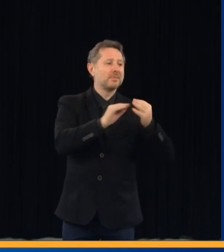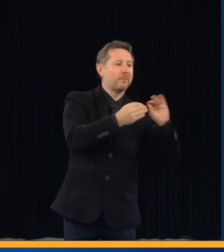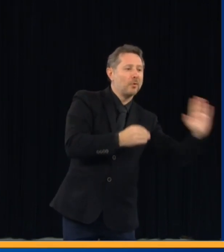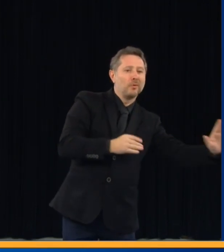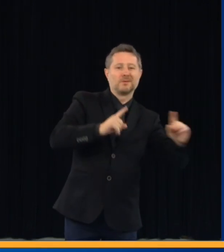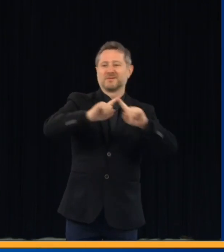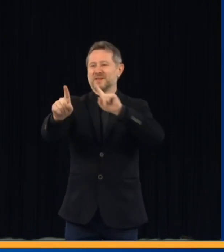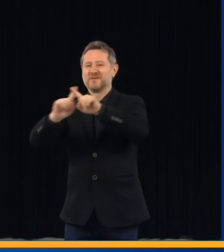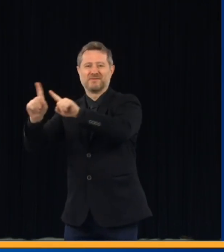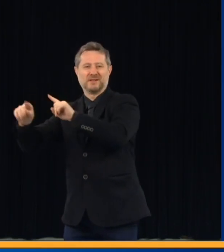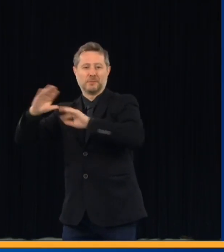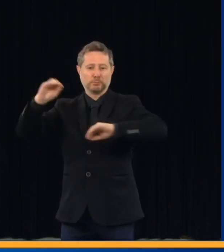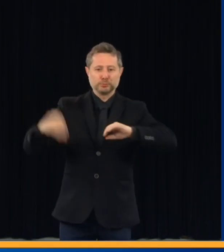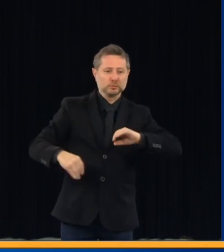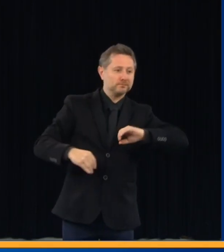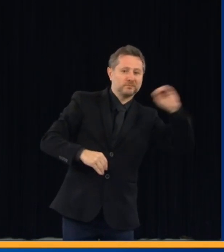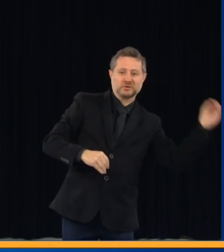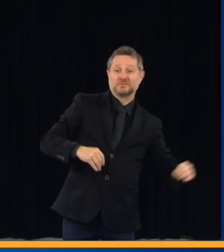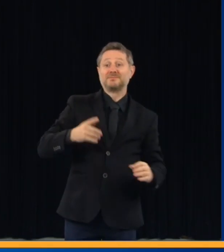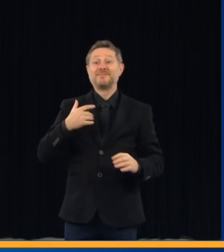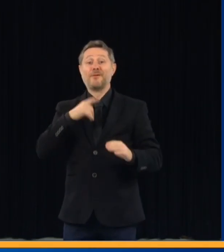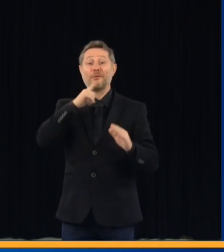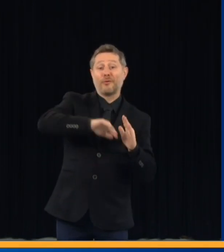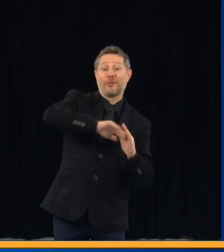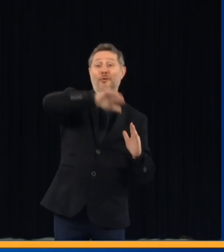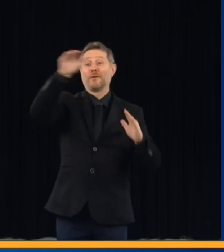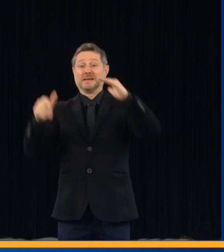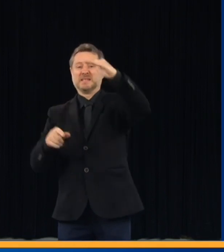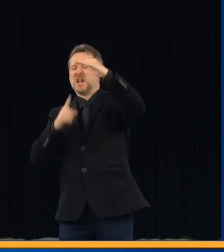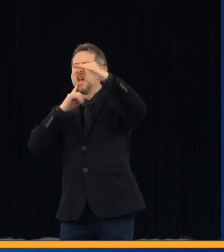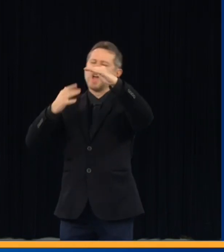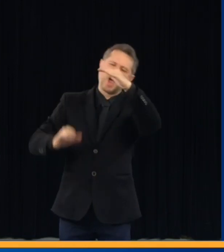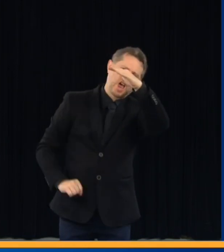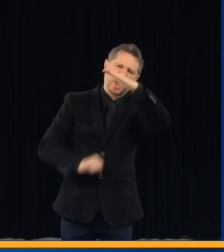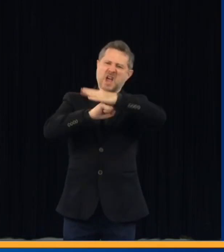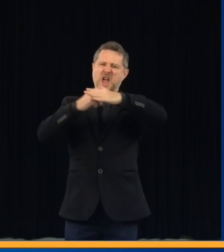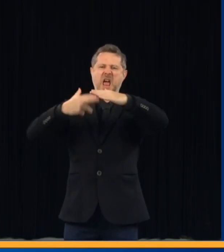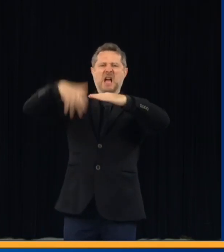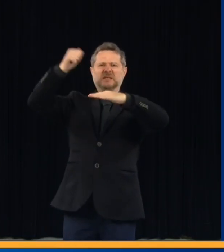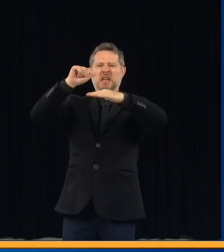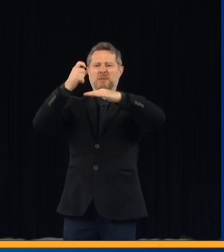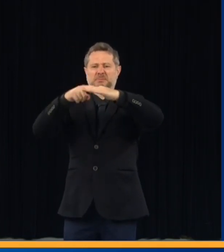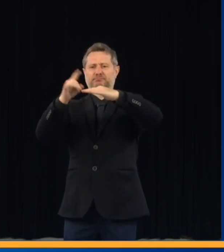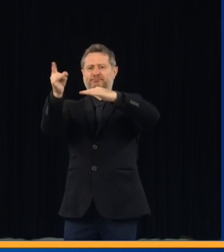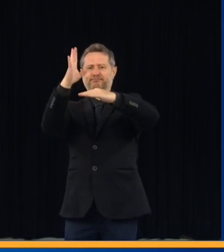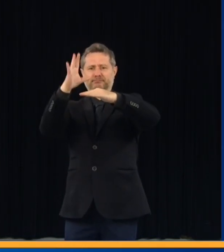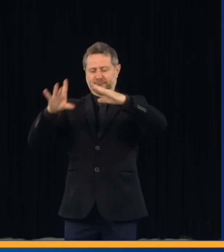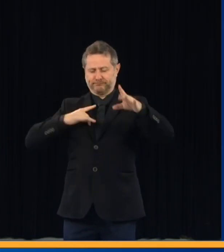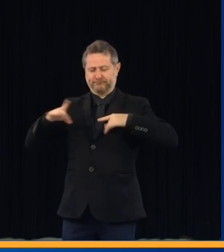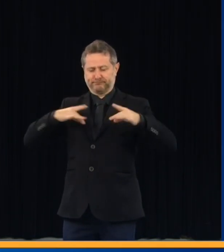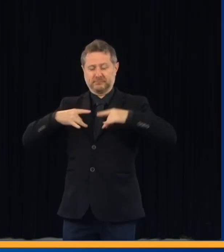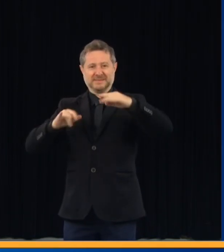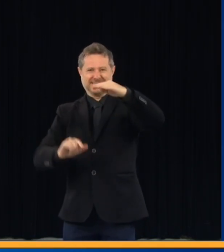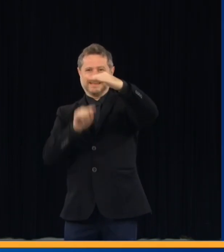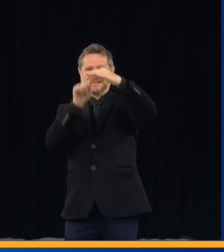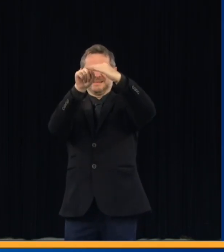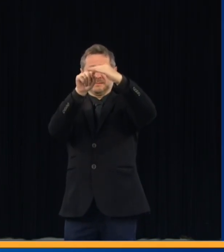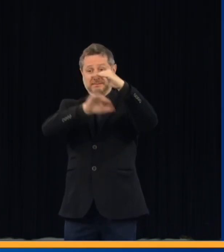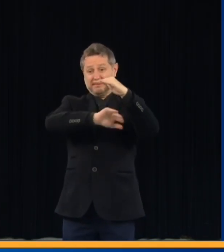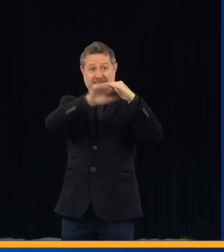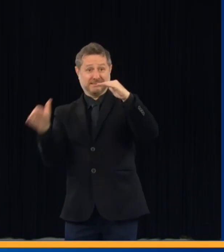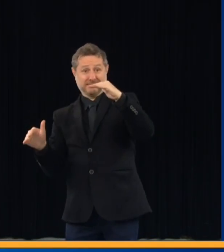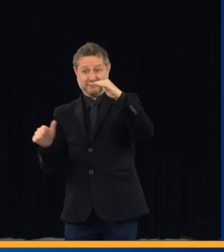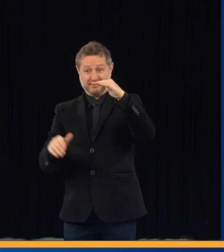is the highest rate of infection, highest number of people coming into the hospital system, can you